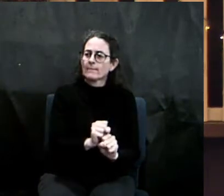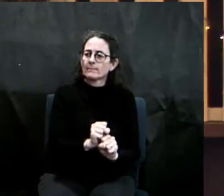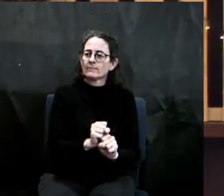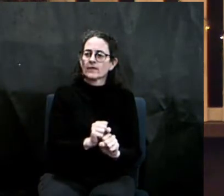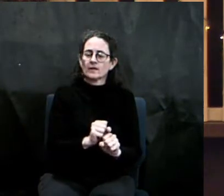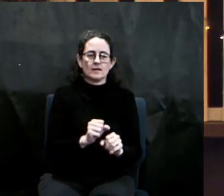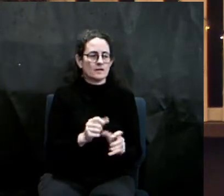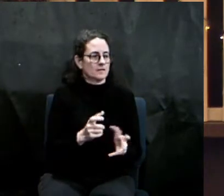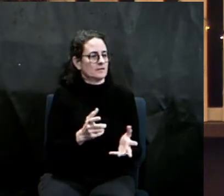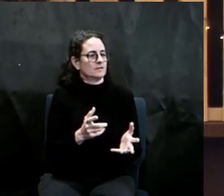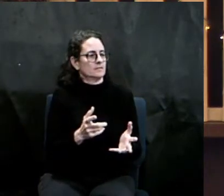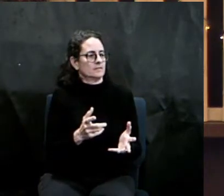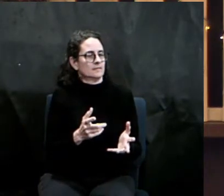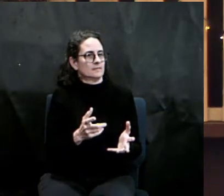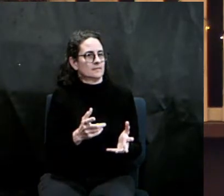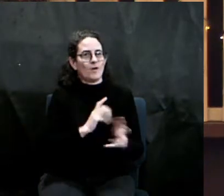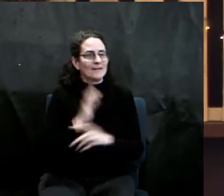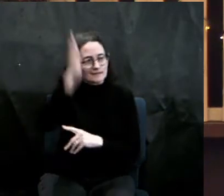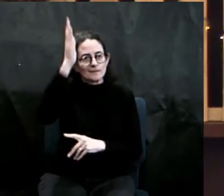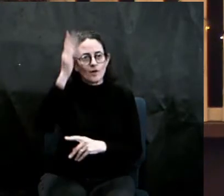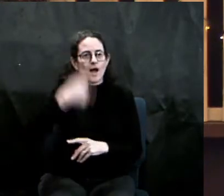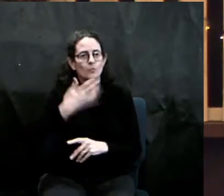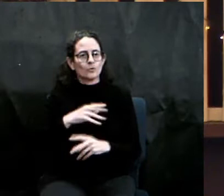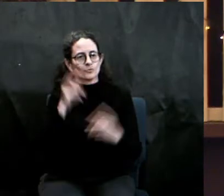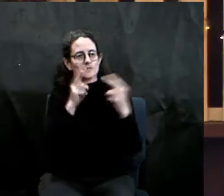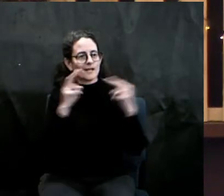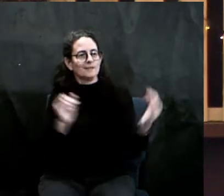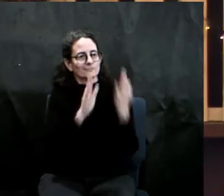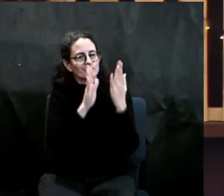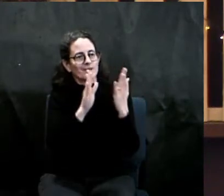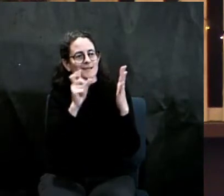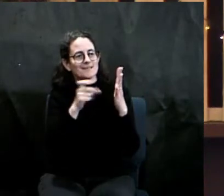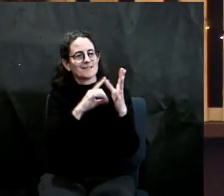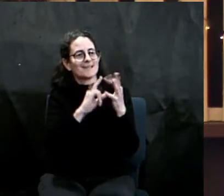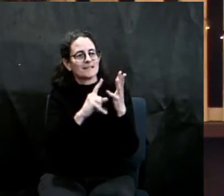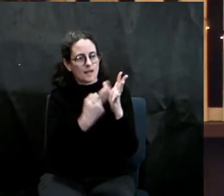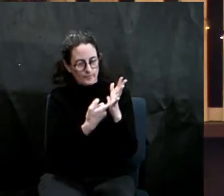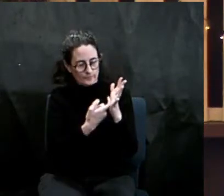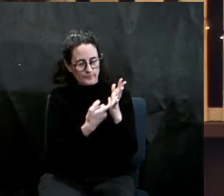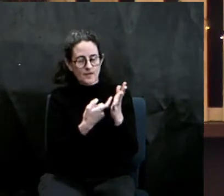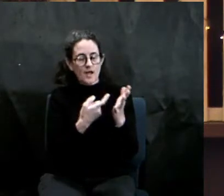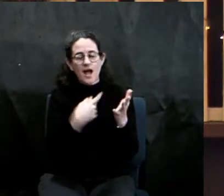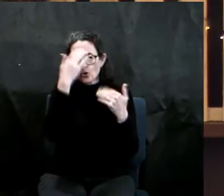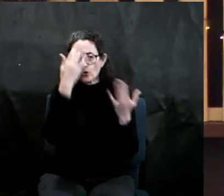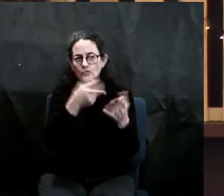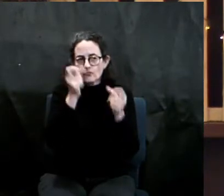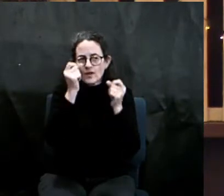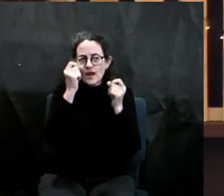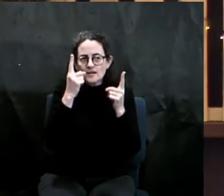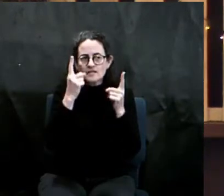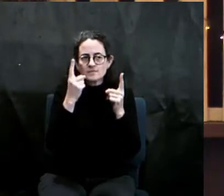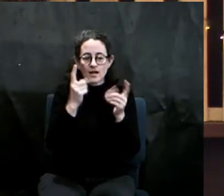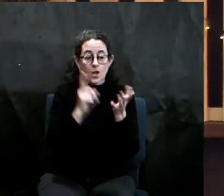don't know if you've noticed this, but throughout these final chapters of Acts that we've been looking at over the past few weeks, one of the things that Luke has